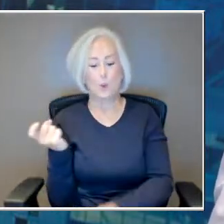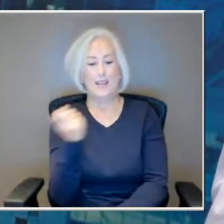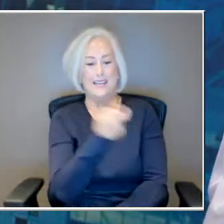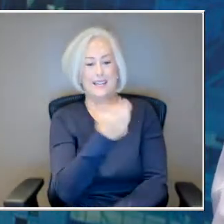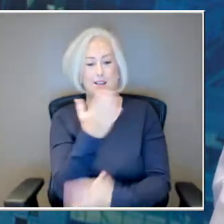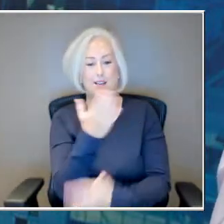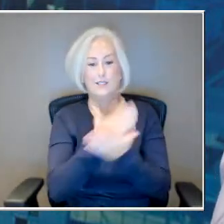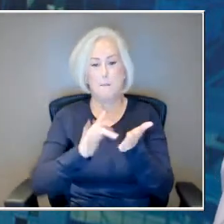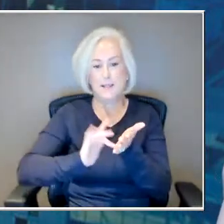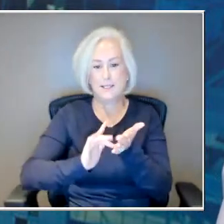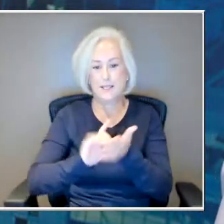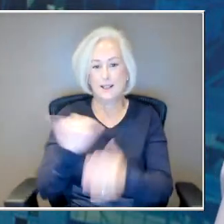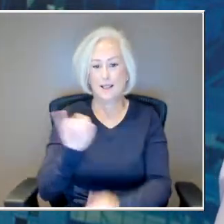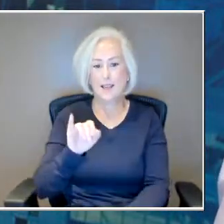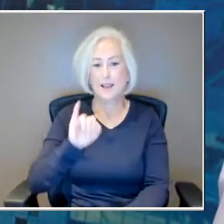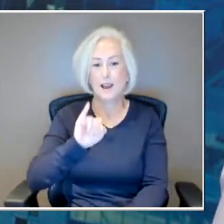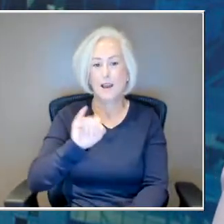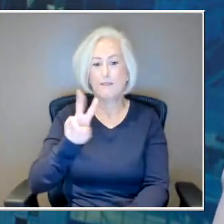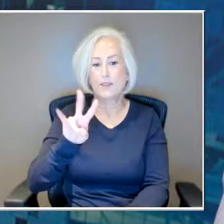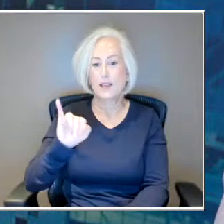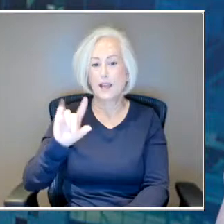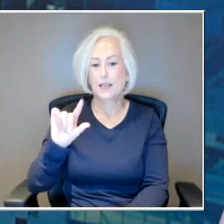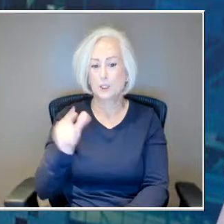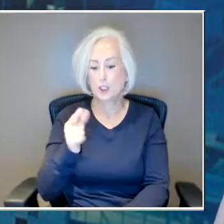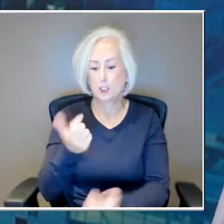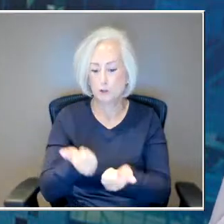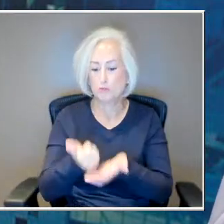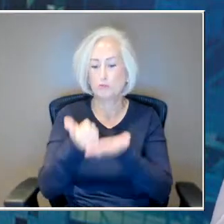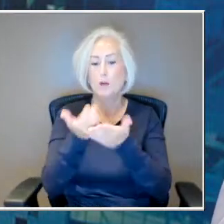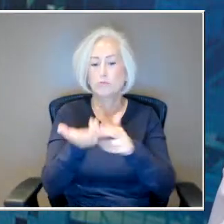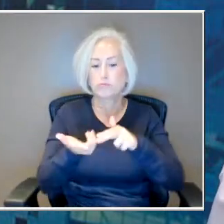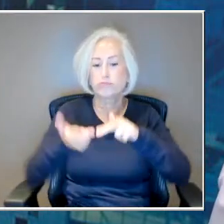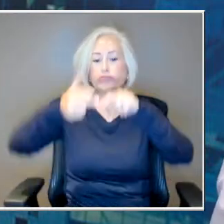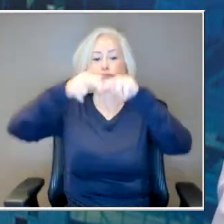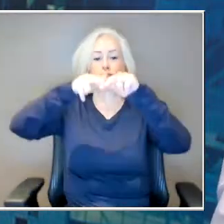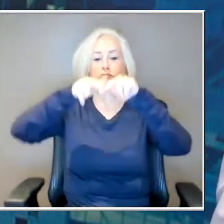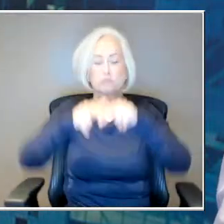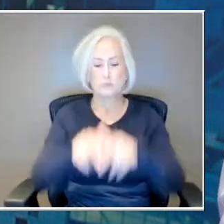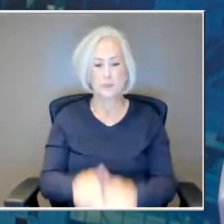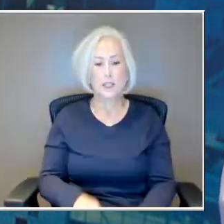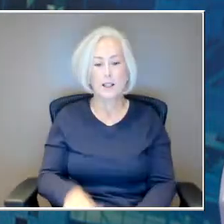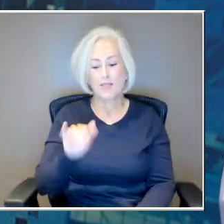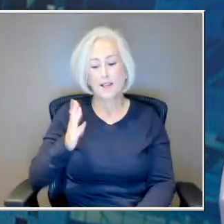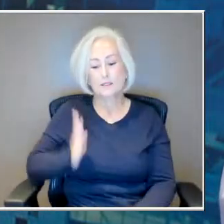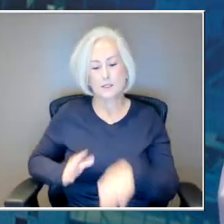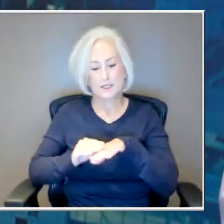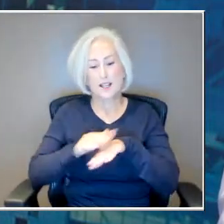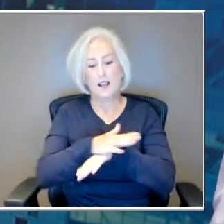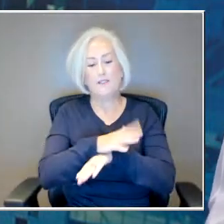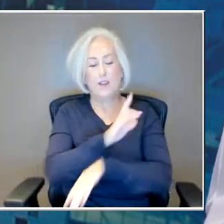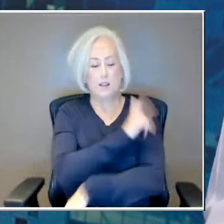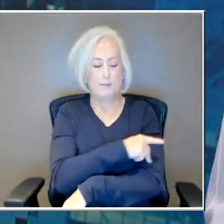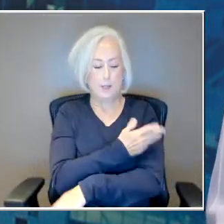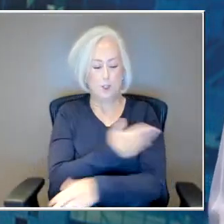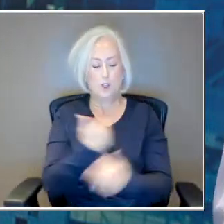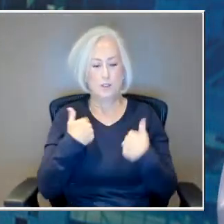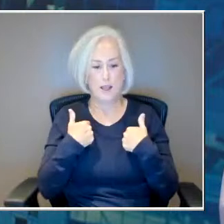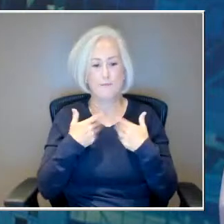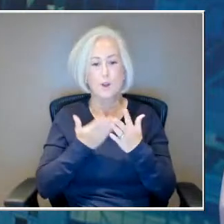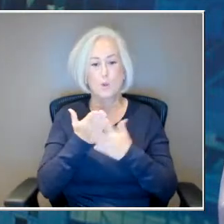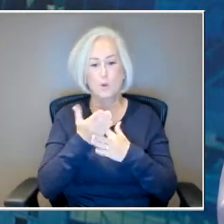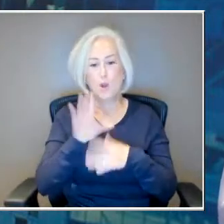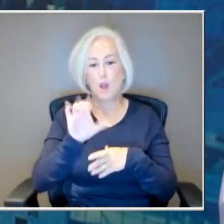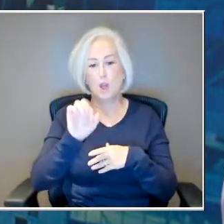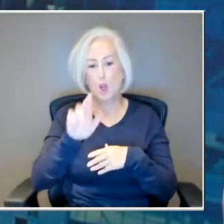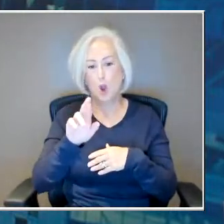like the IVIG to boost it up, So that's one of the side effects that, patients have with CAR T-cell and other newer treatment like